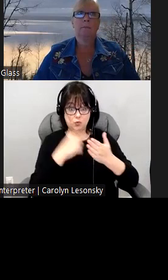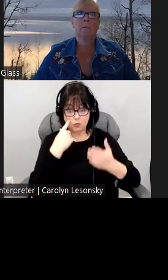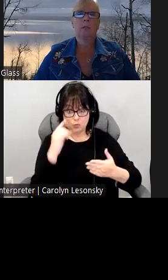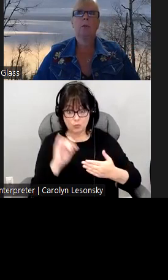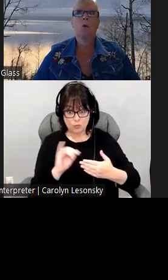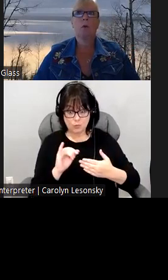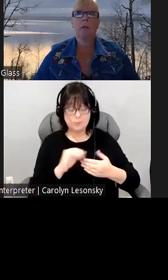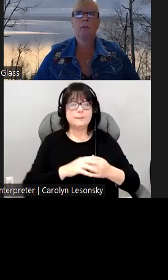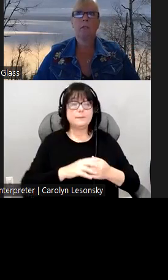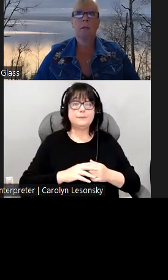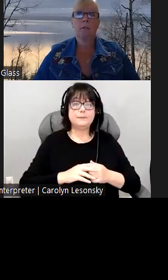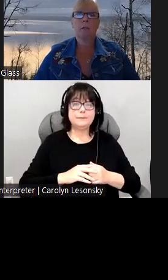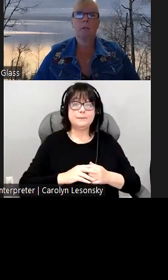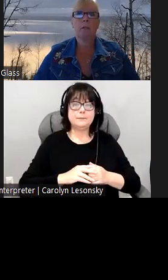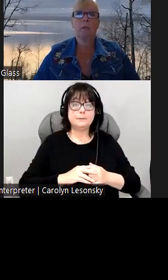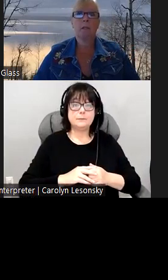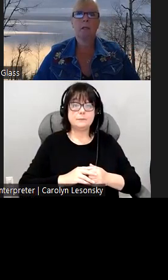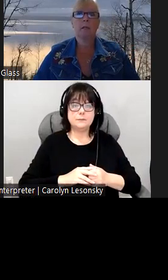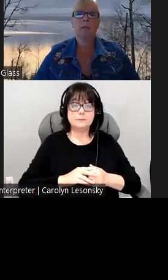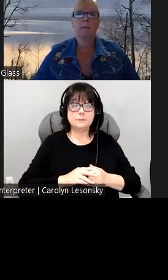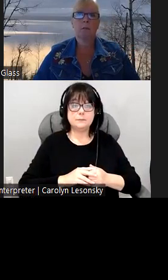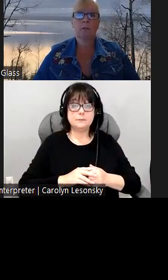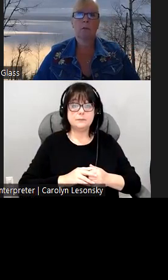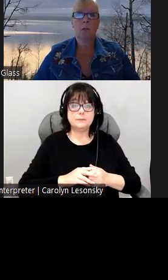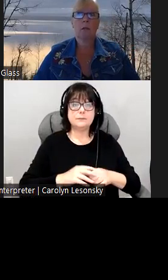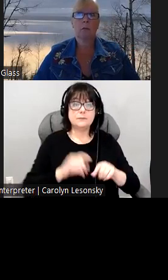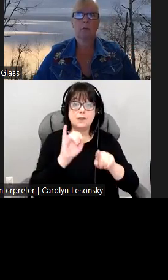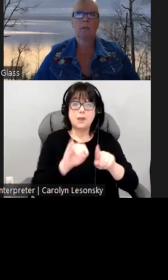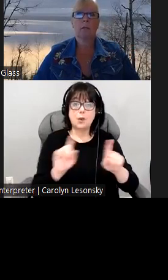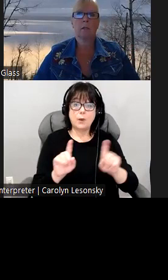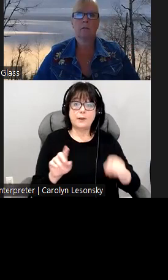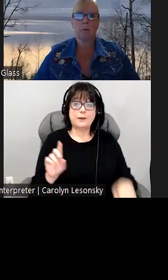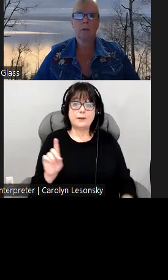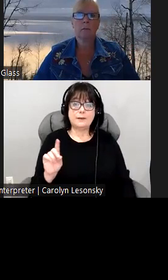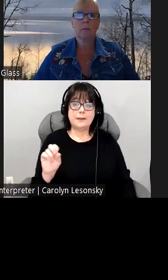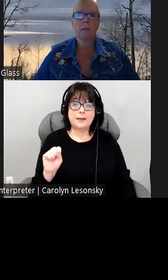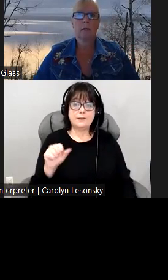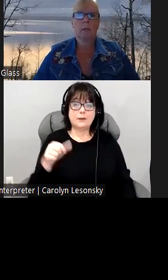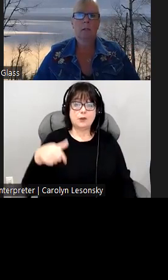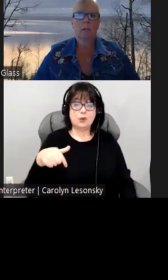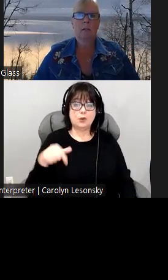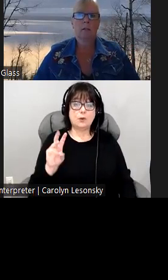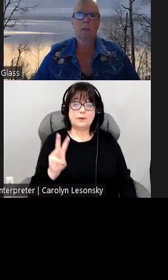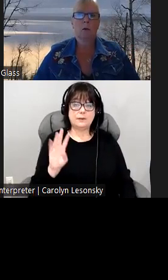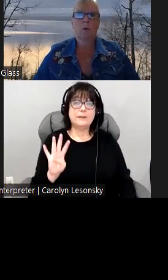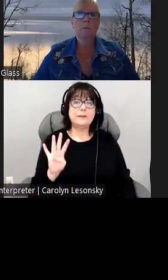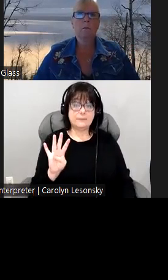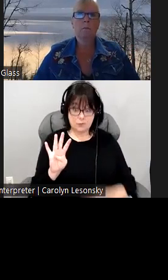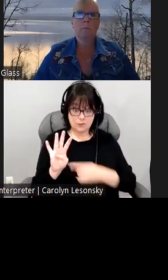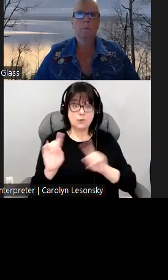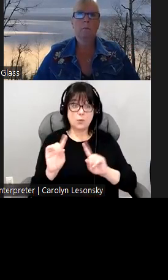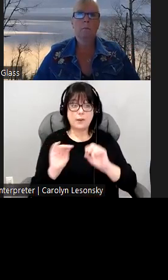The recording of these measures is in the detailed service quality report 64.